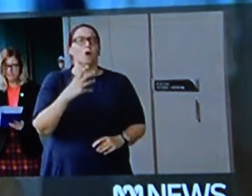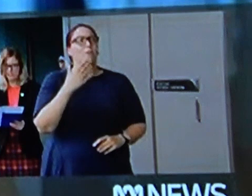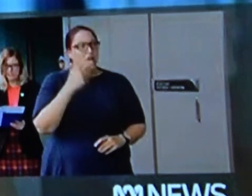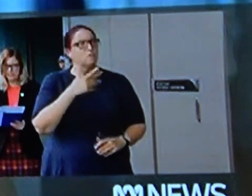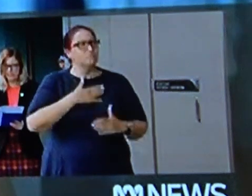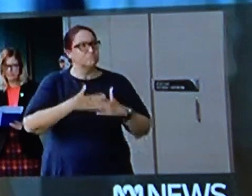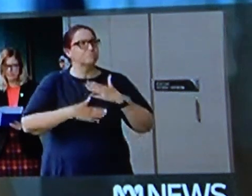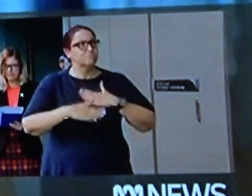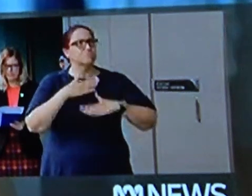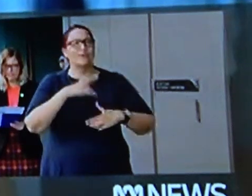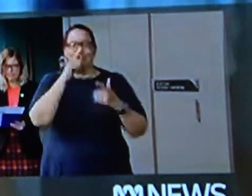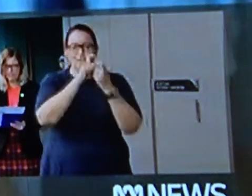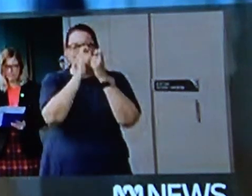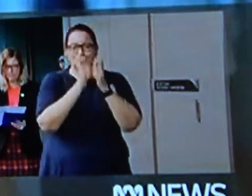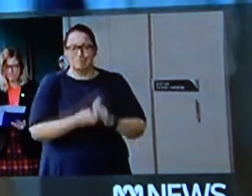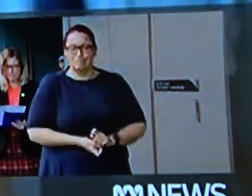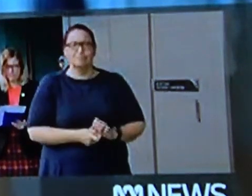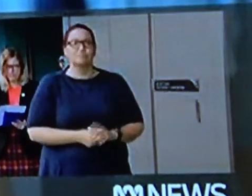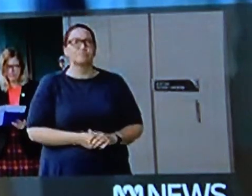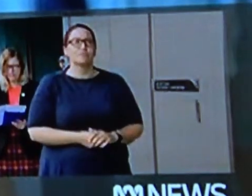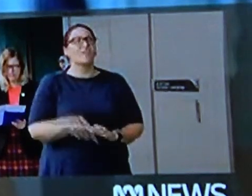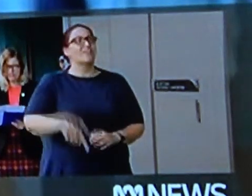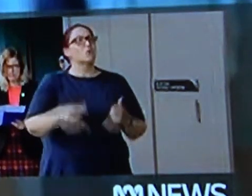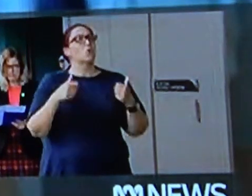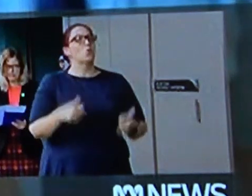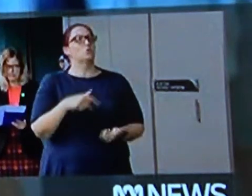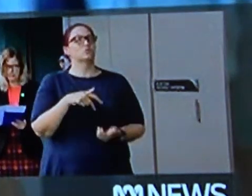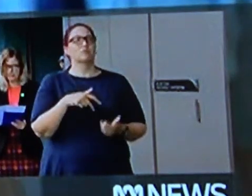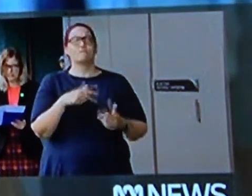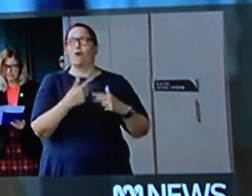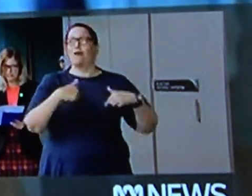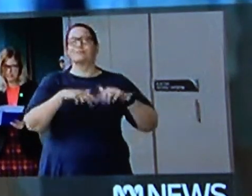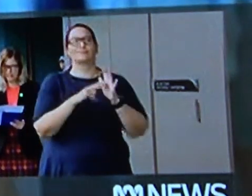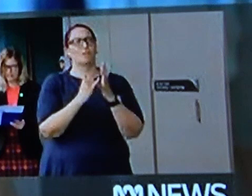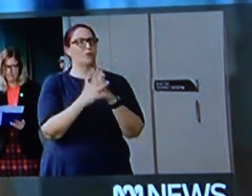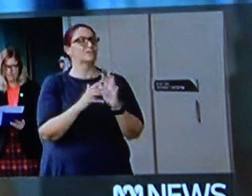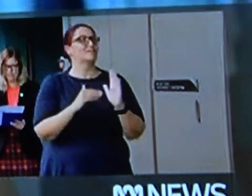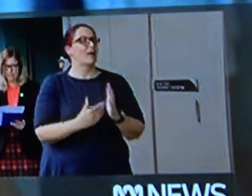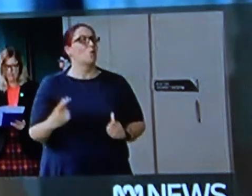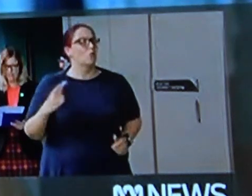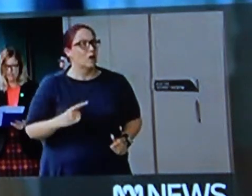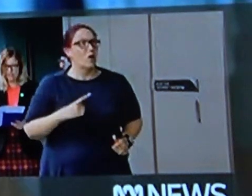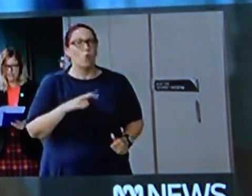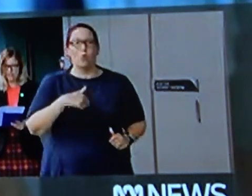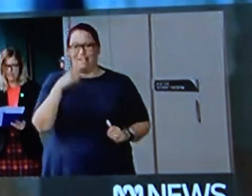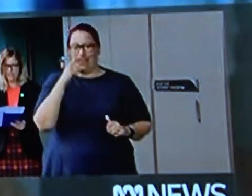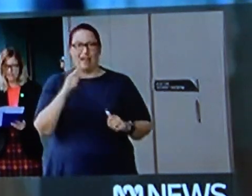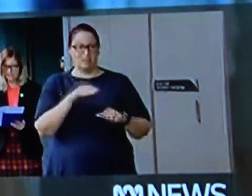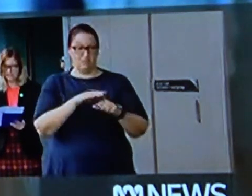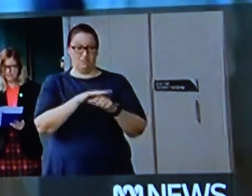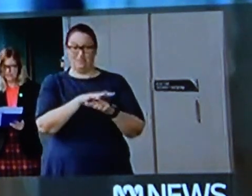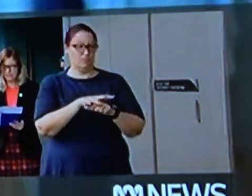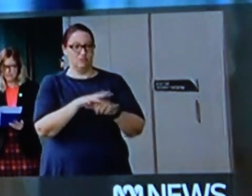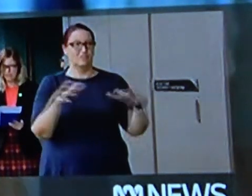now which allows us to control the spread as much as possible. And I want to echo the words the Prime Minister made a few